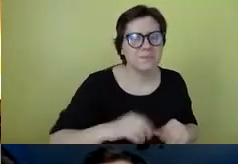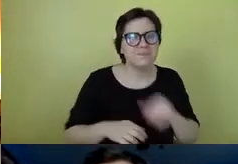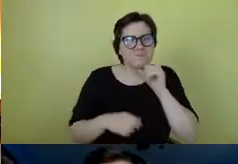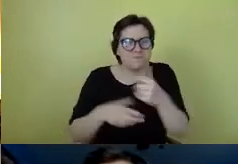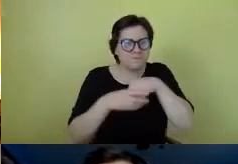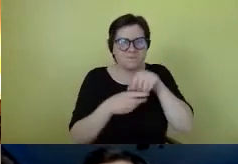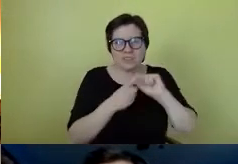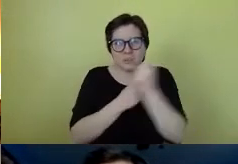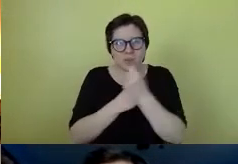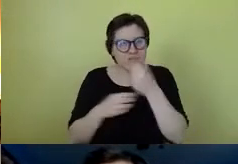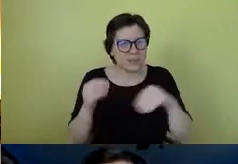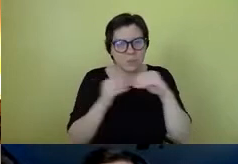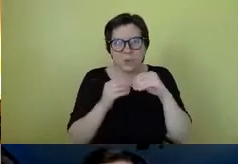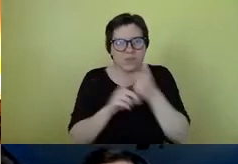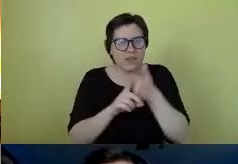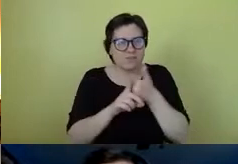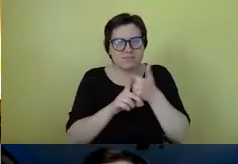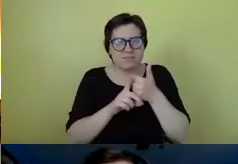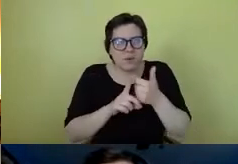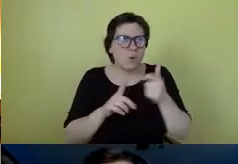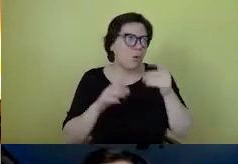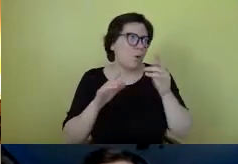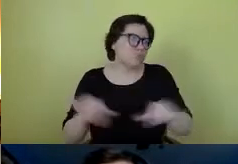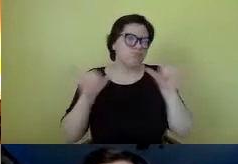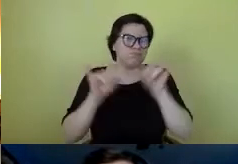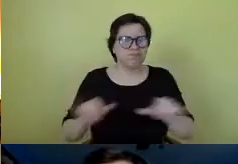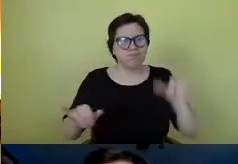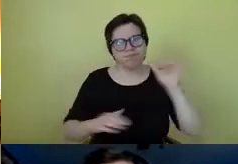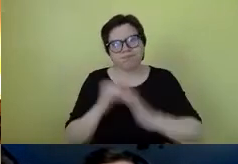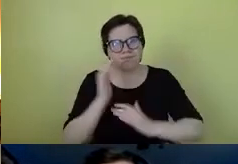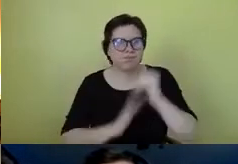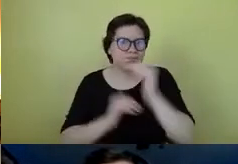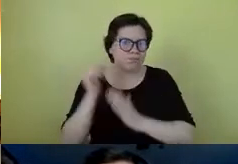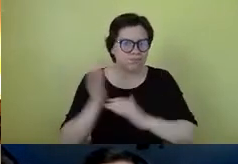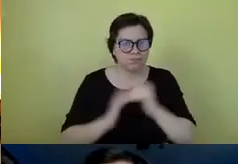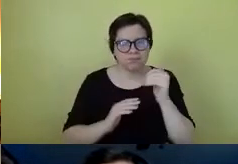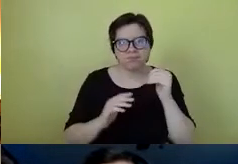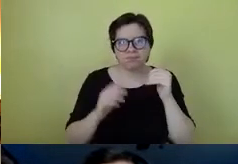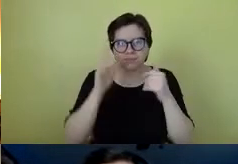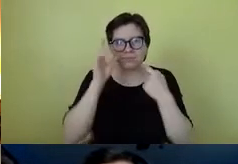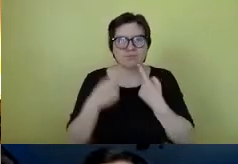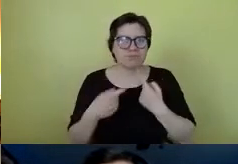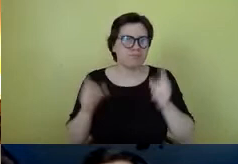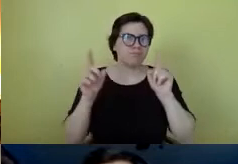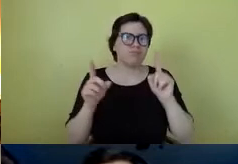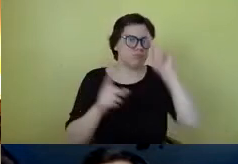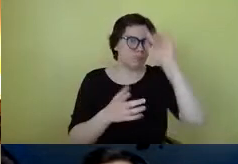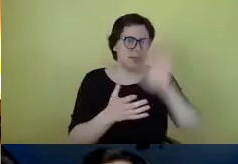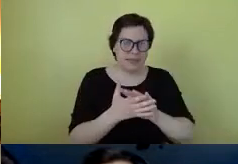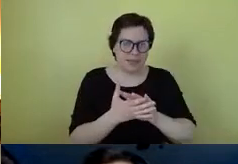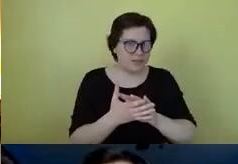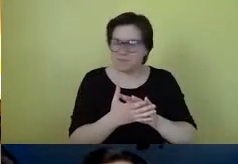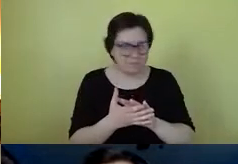where it's comfortable to profess your beliefs. It's